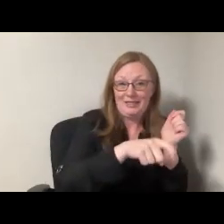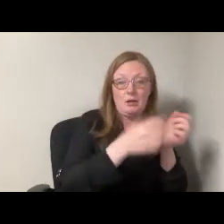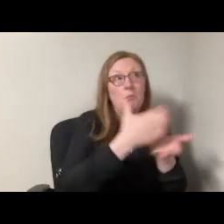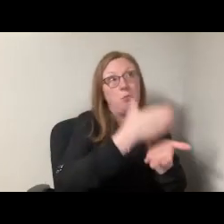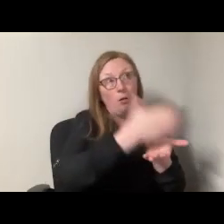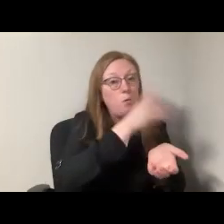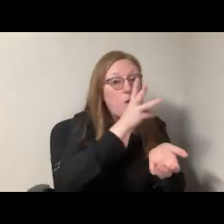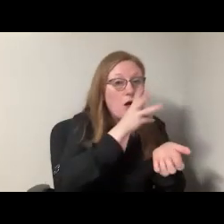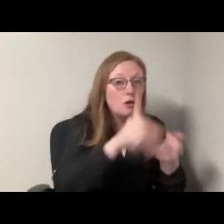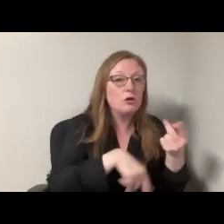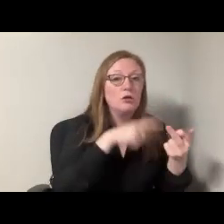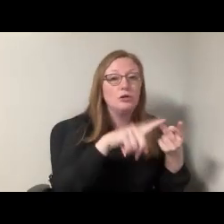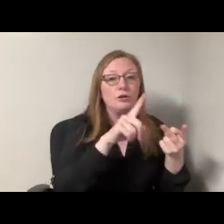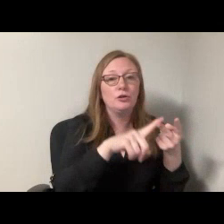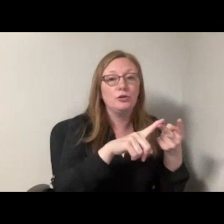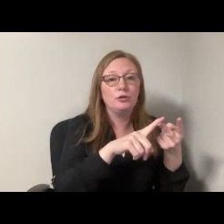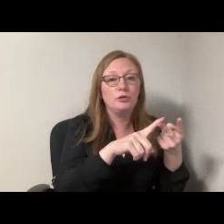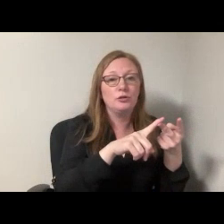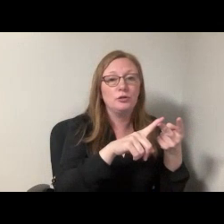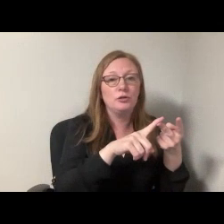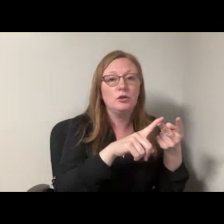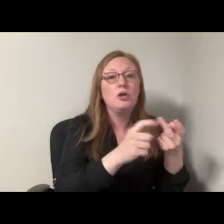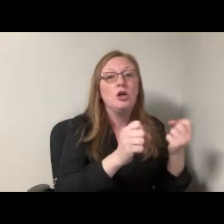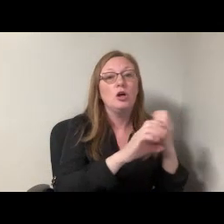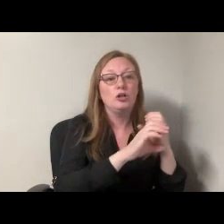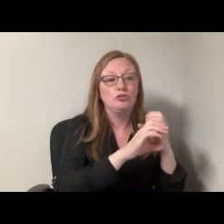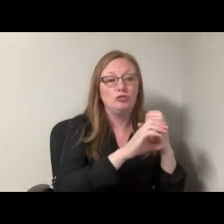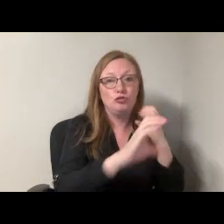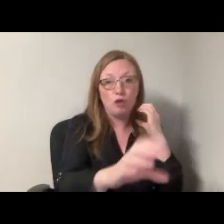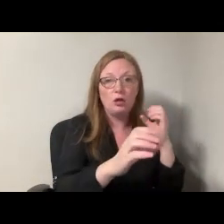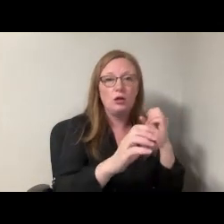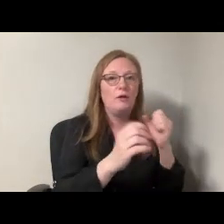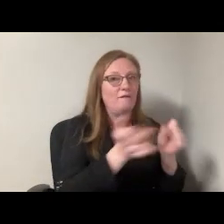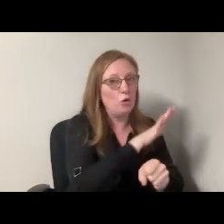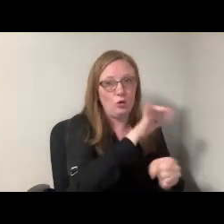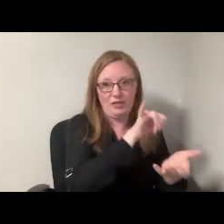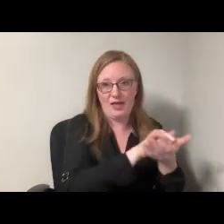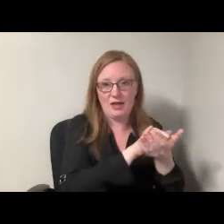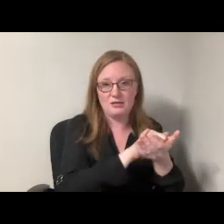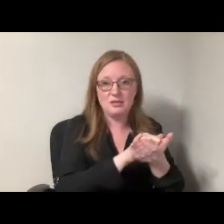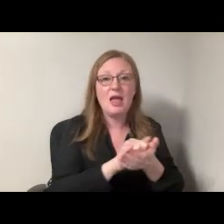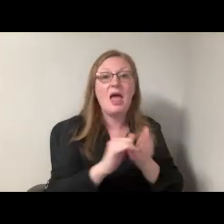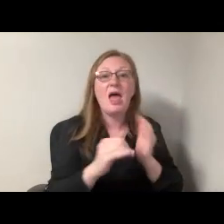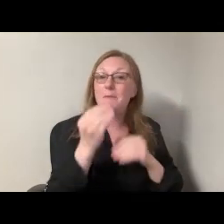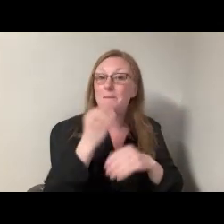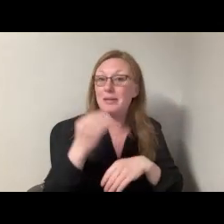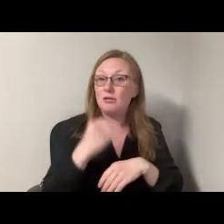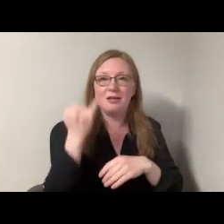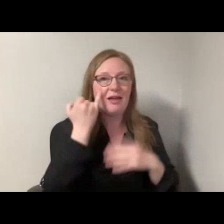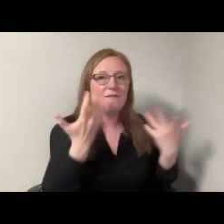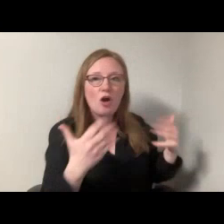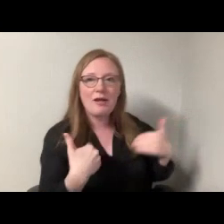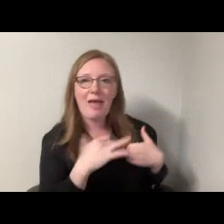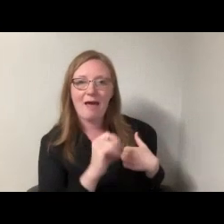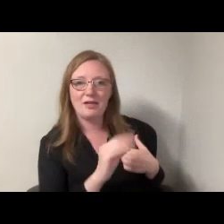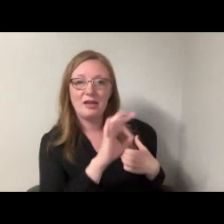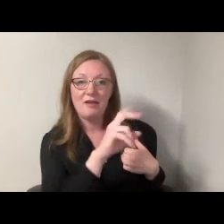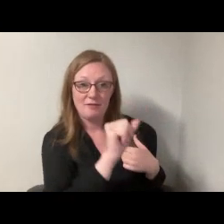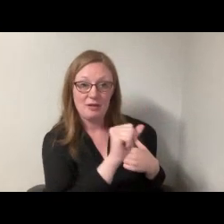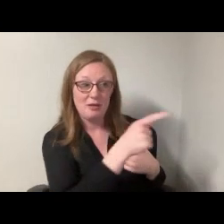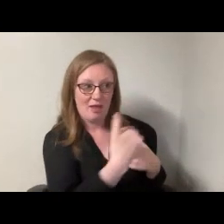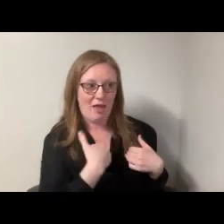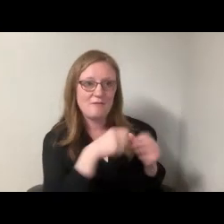water, a truck of bottled water and a truck of shelf-stable meals. If you have it on hand, if FEMA's got it and your state's requested it, you